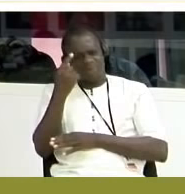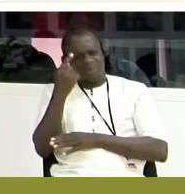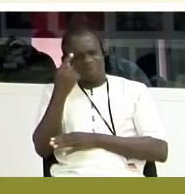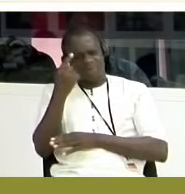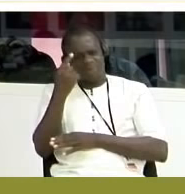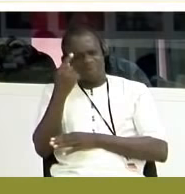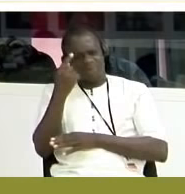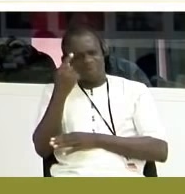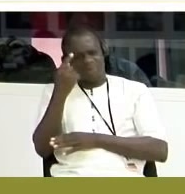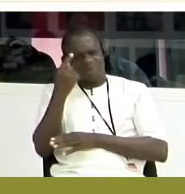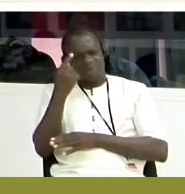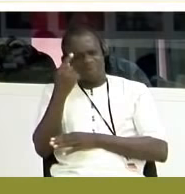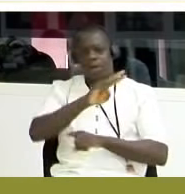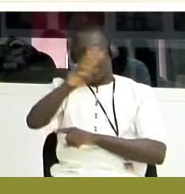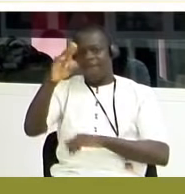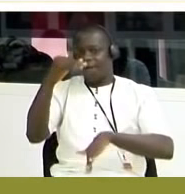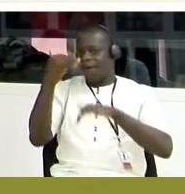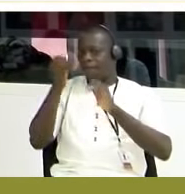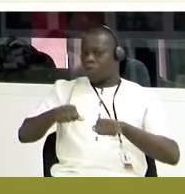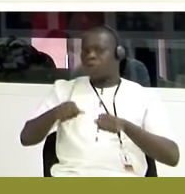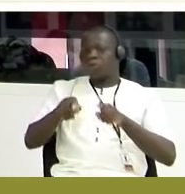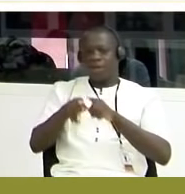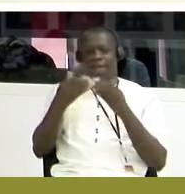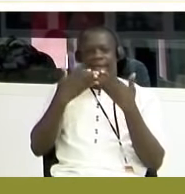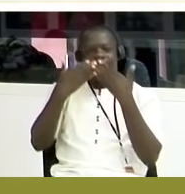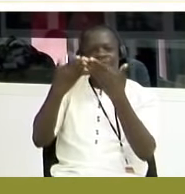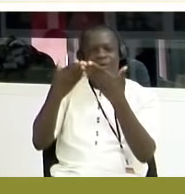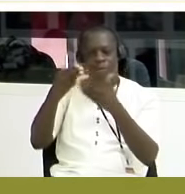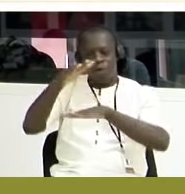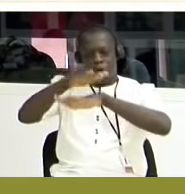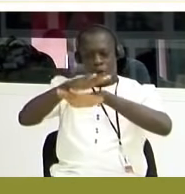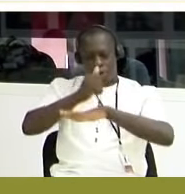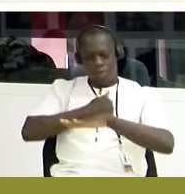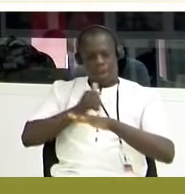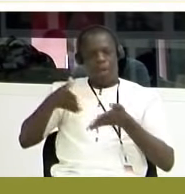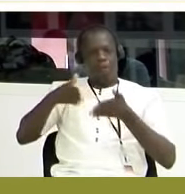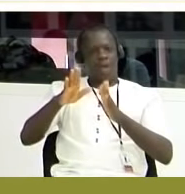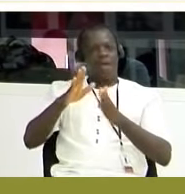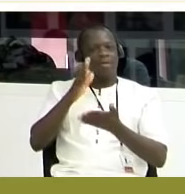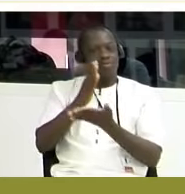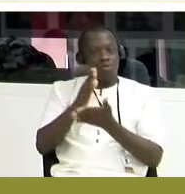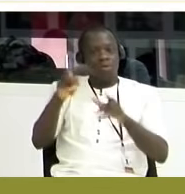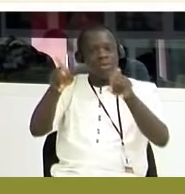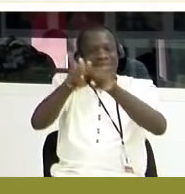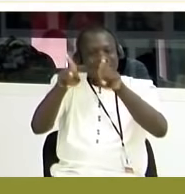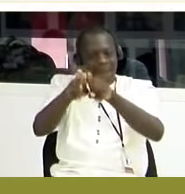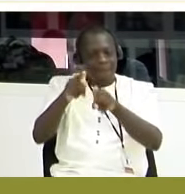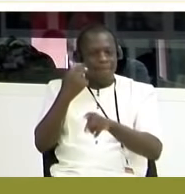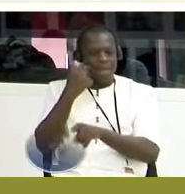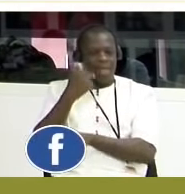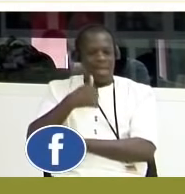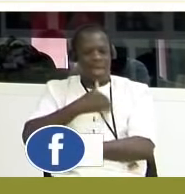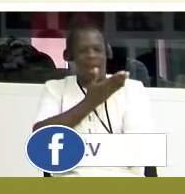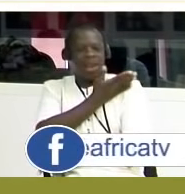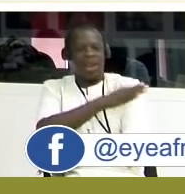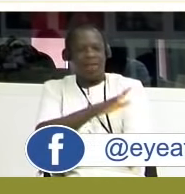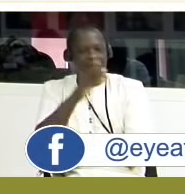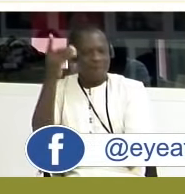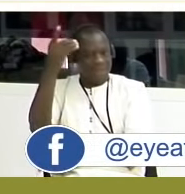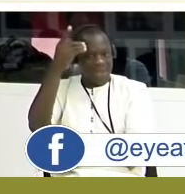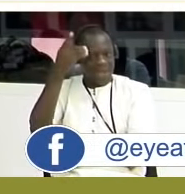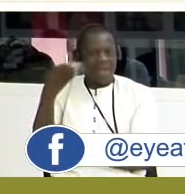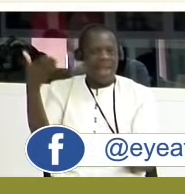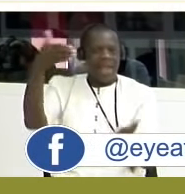But I did not run my way. I left Dakar that same day and came to Banjul. On Monday, I reported